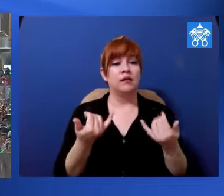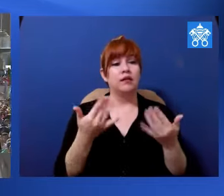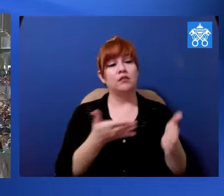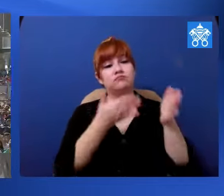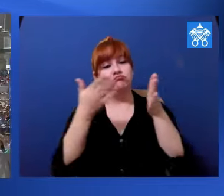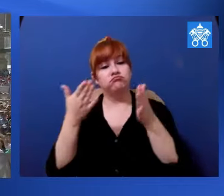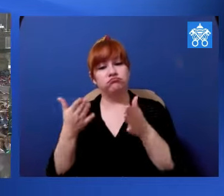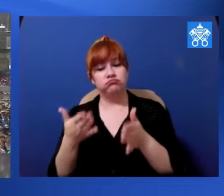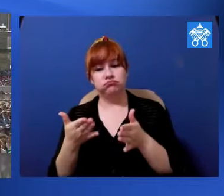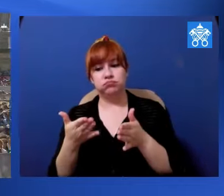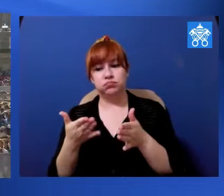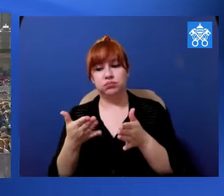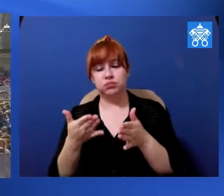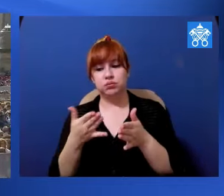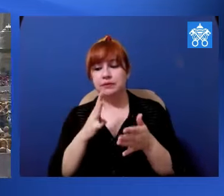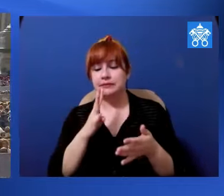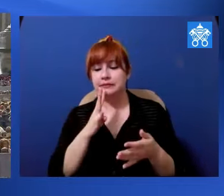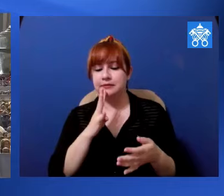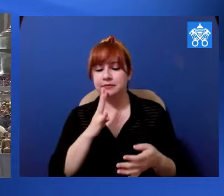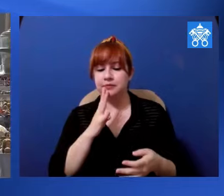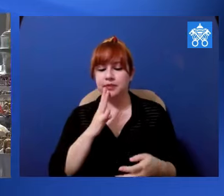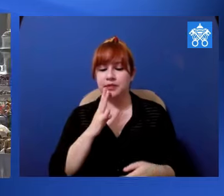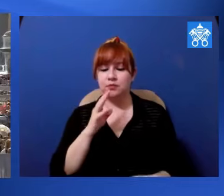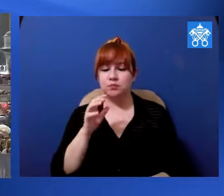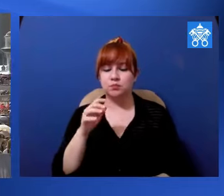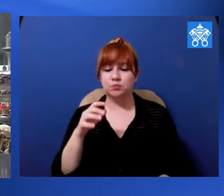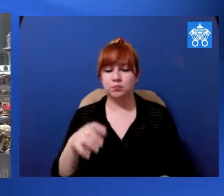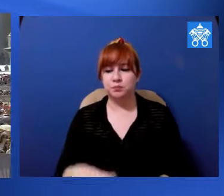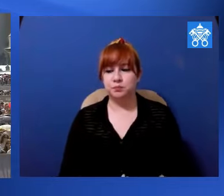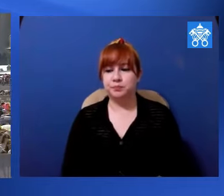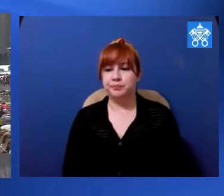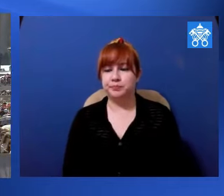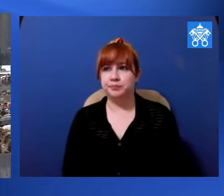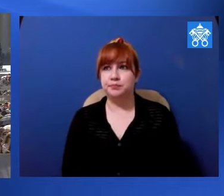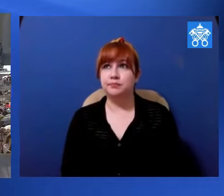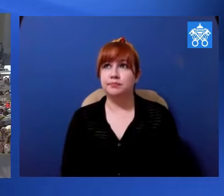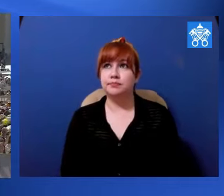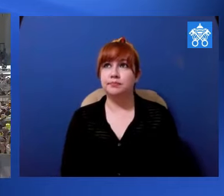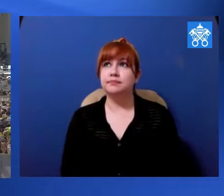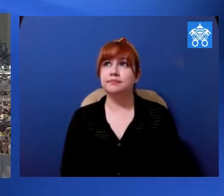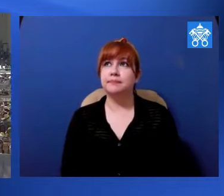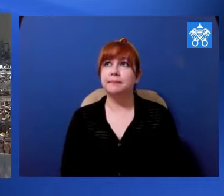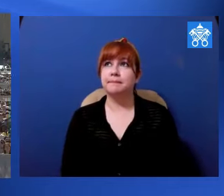The greetings in Portuguese are followed by an exchange of greetings in Arabic.